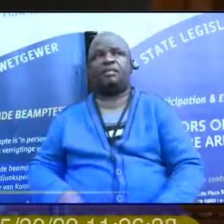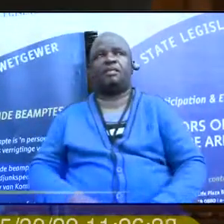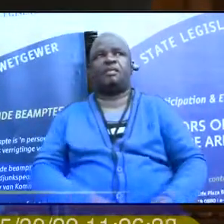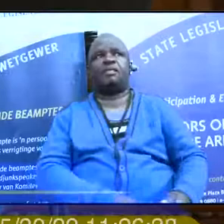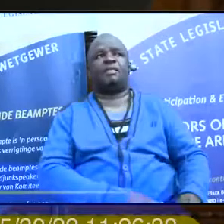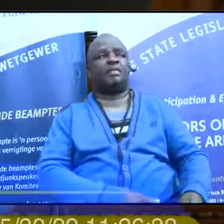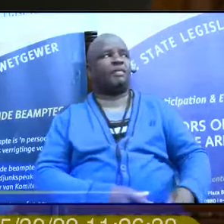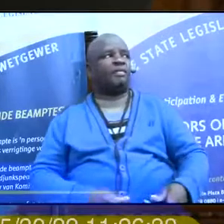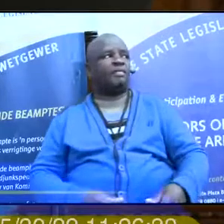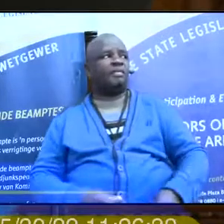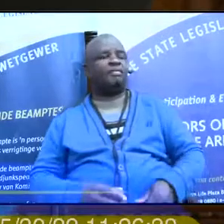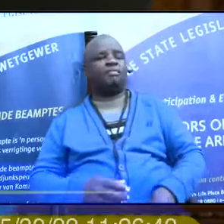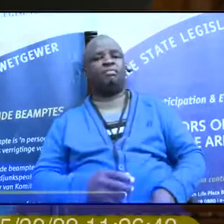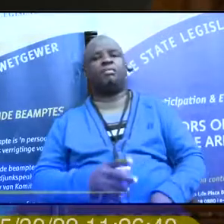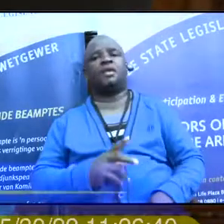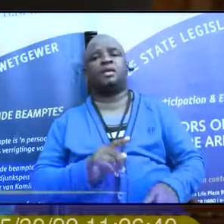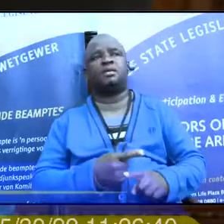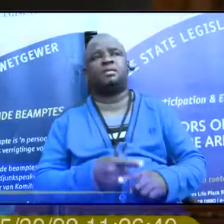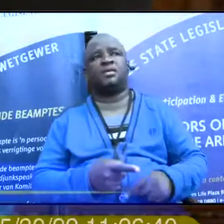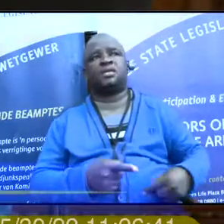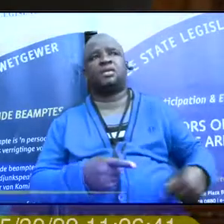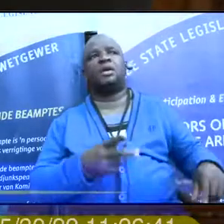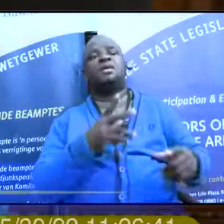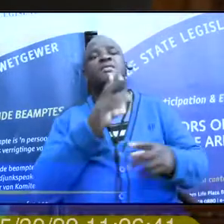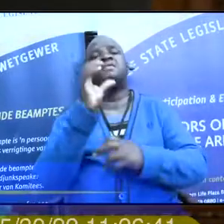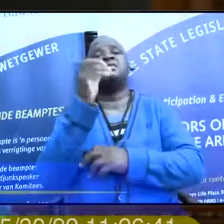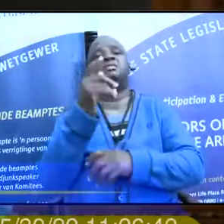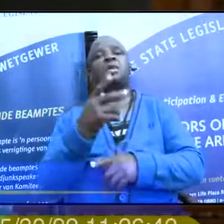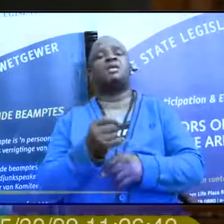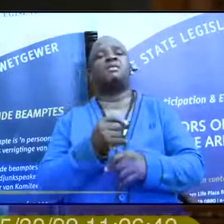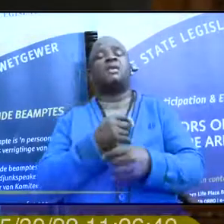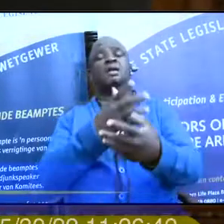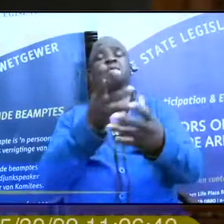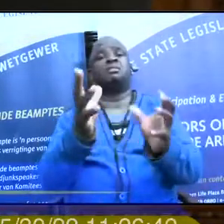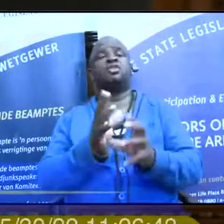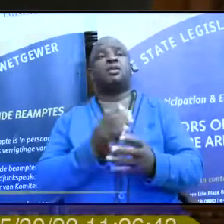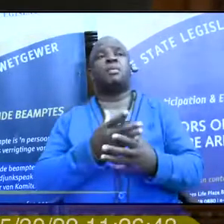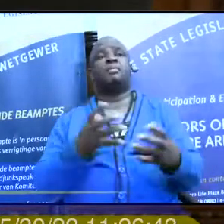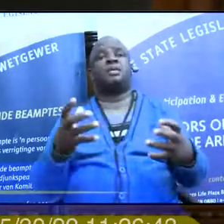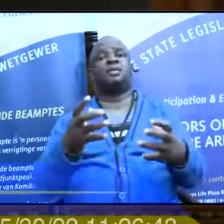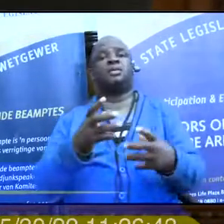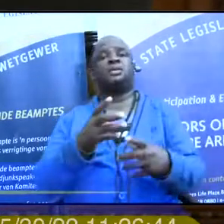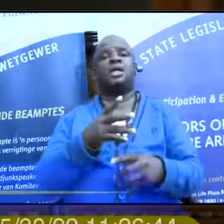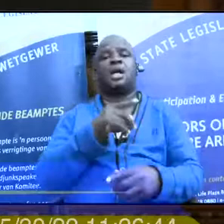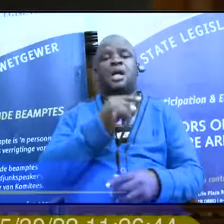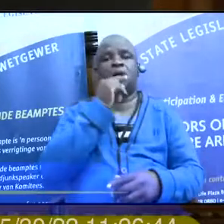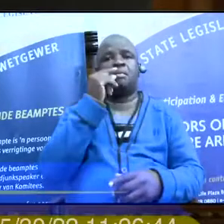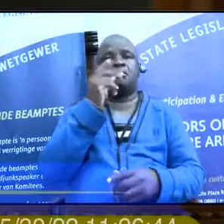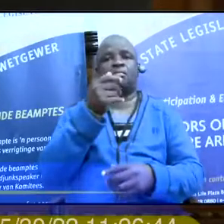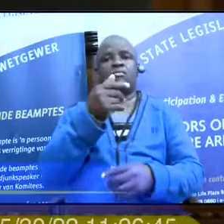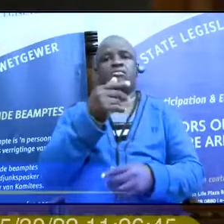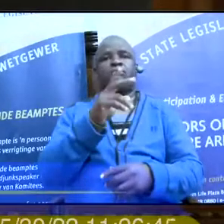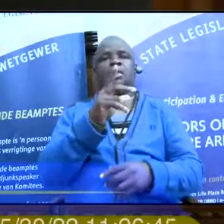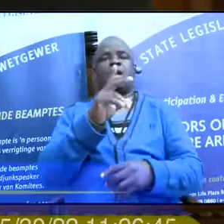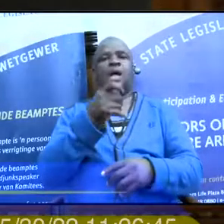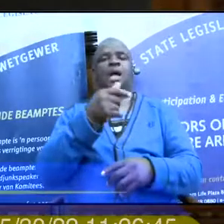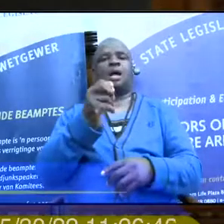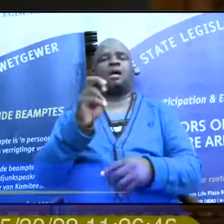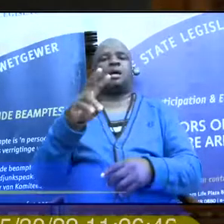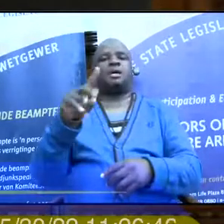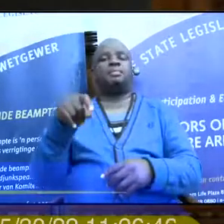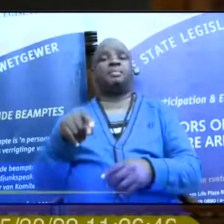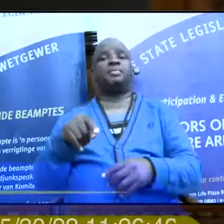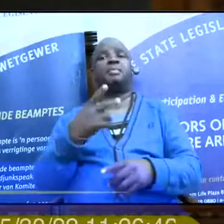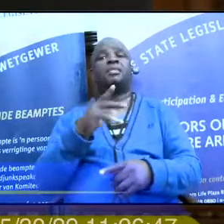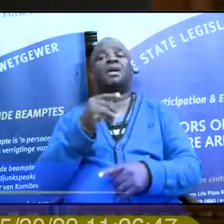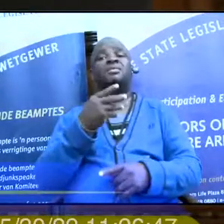state the biggest biggest dam in in onset on the african continent the kharibdam and we cannot even pump that water